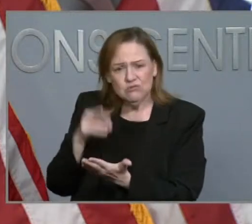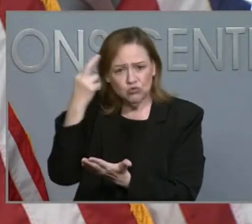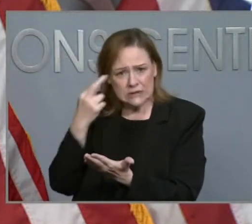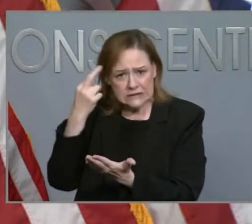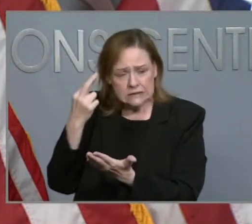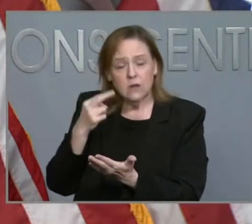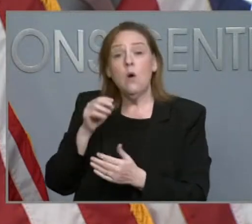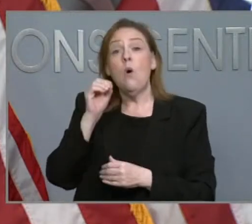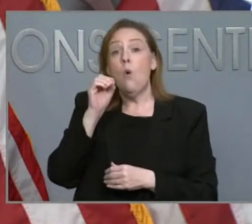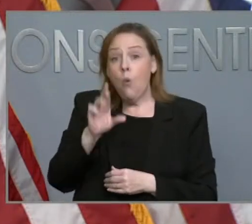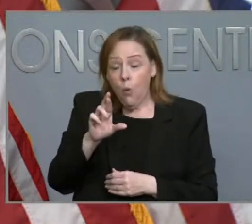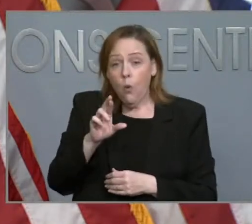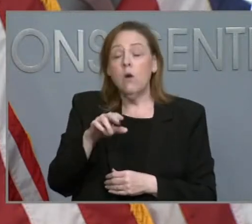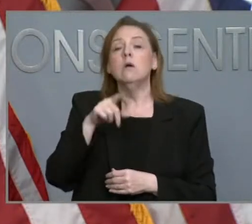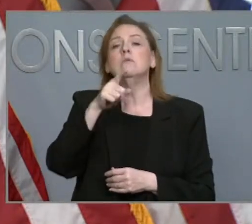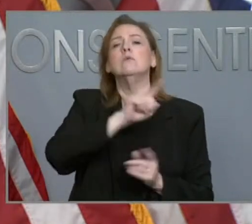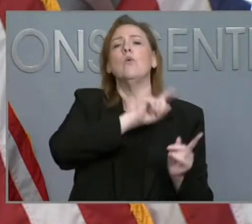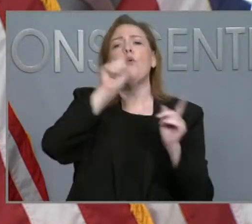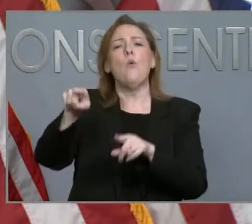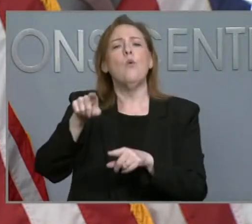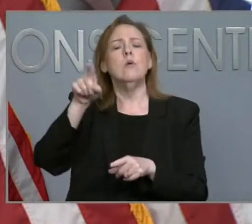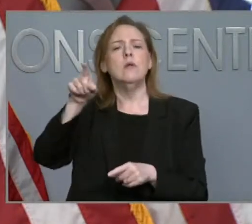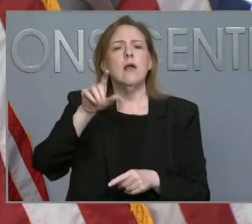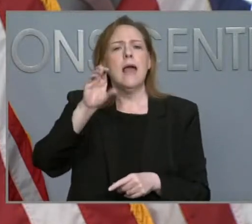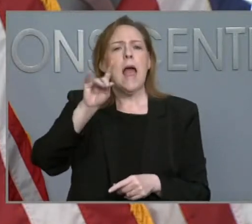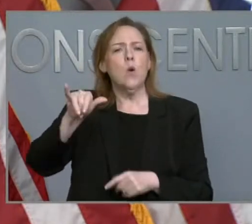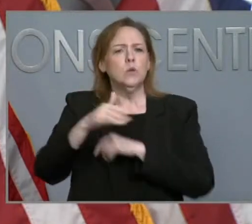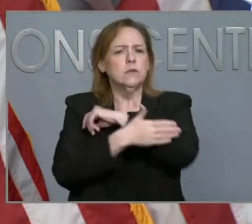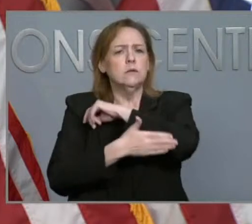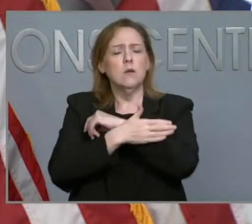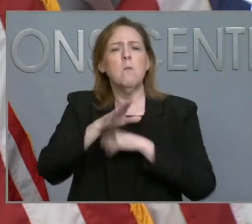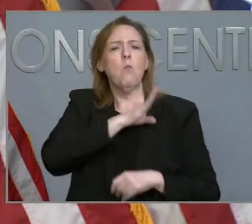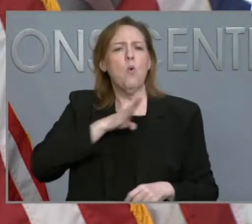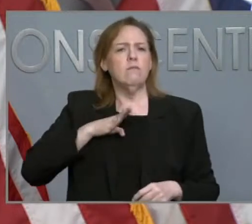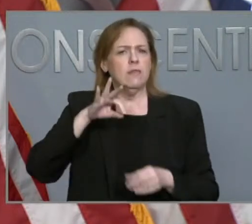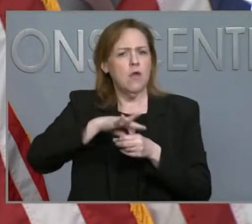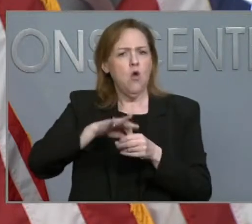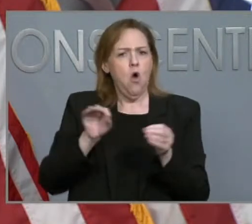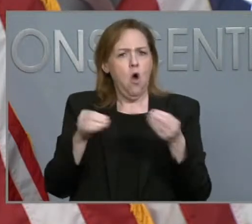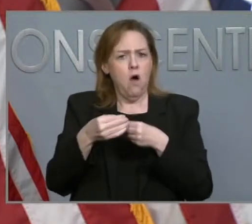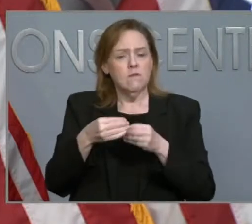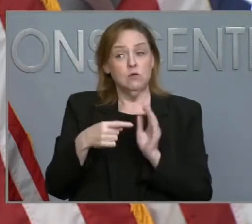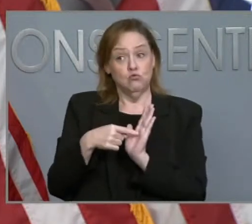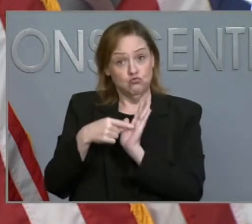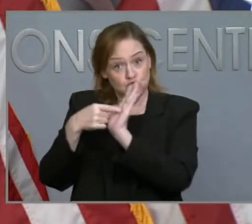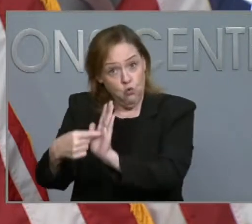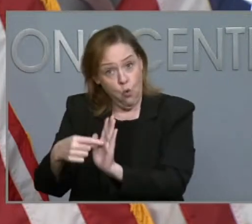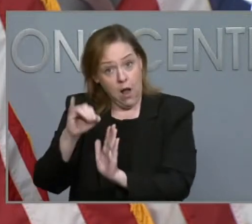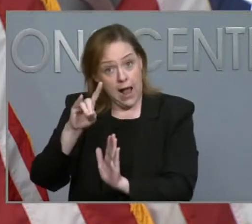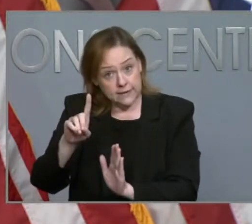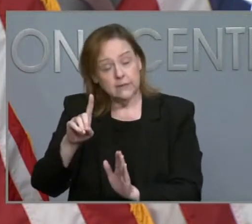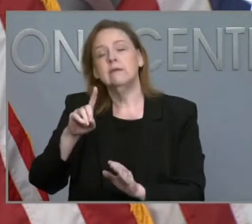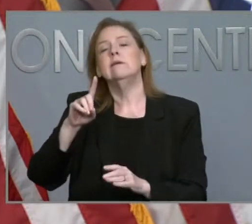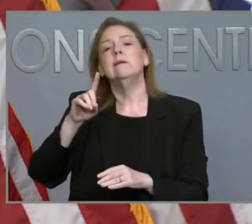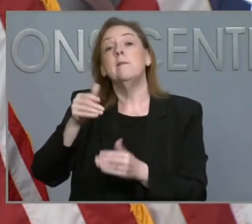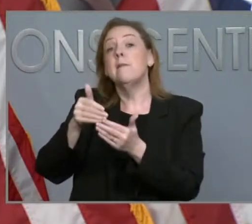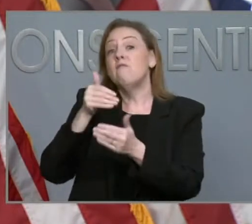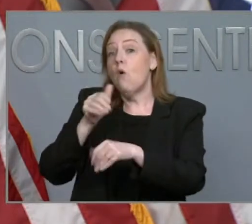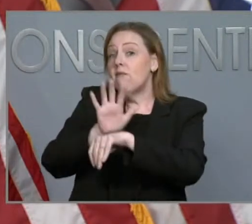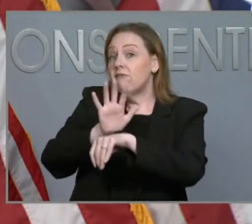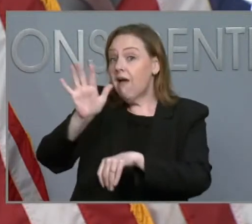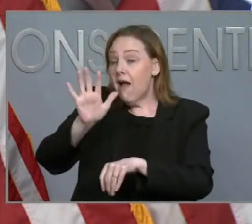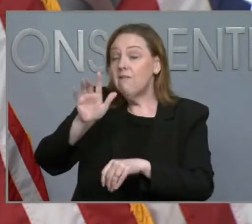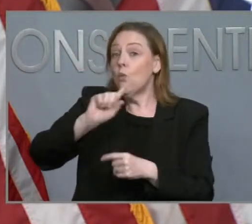or return to your County Board of Elections office to show your photo ID before 5 p.m. on November